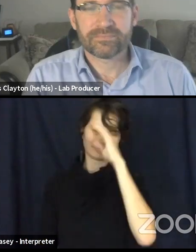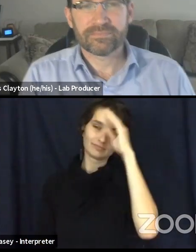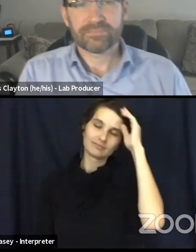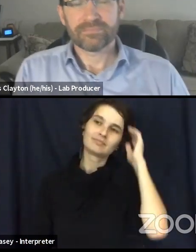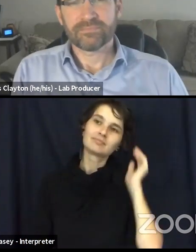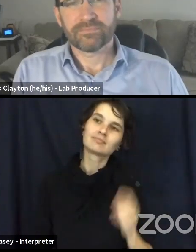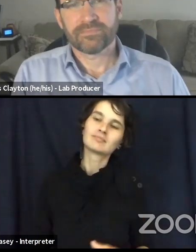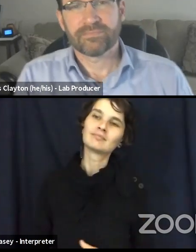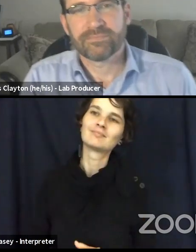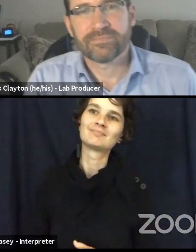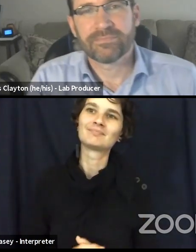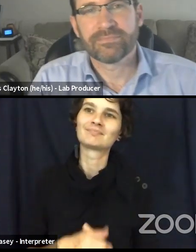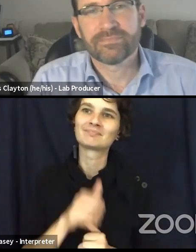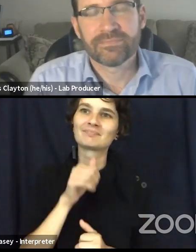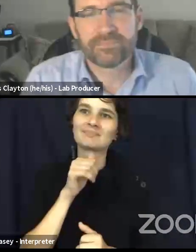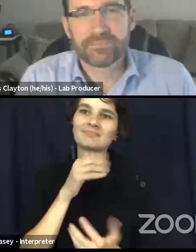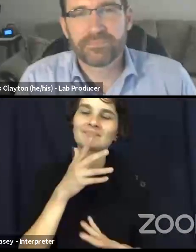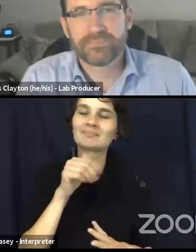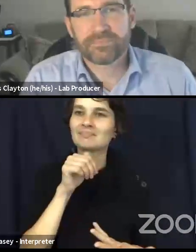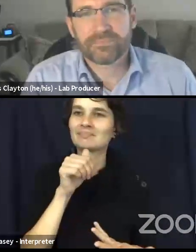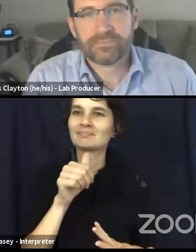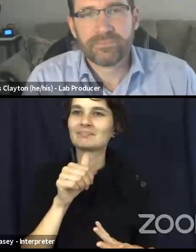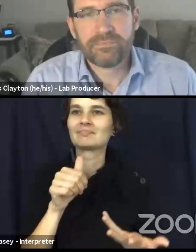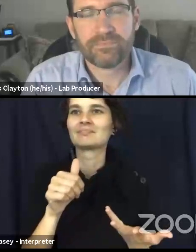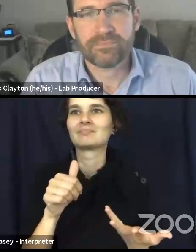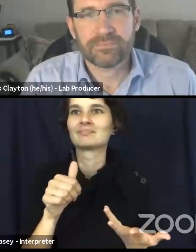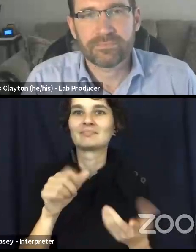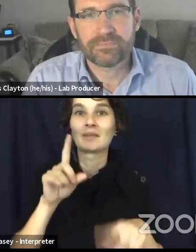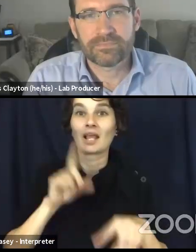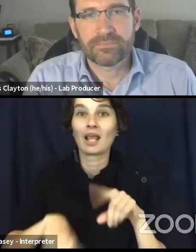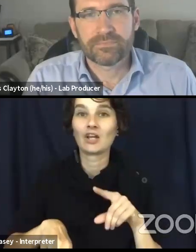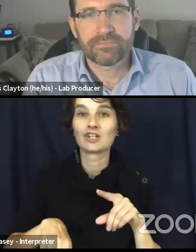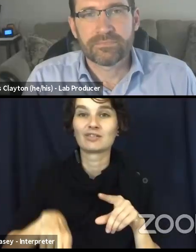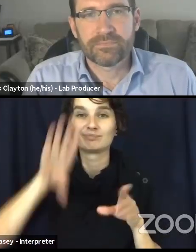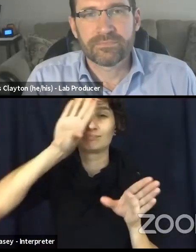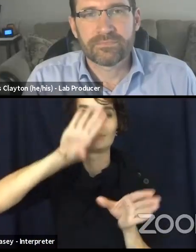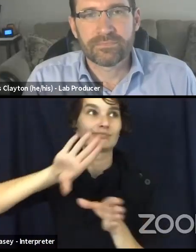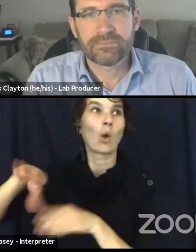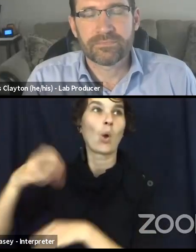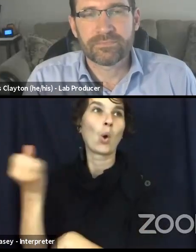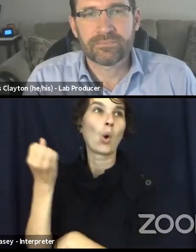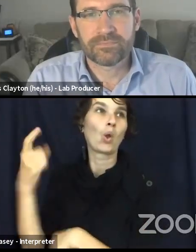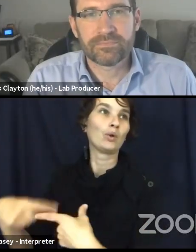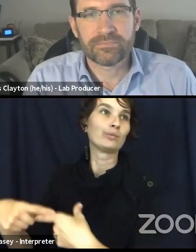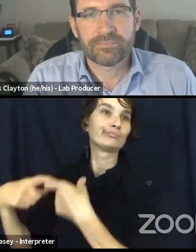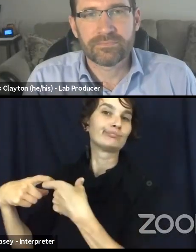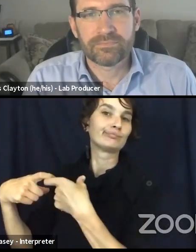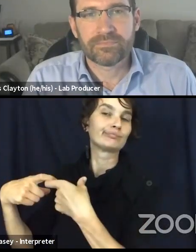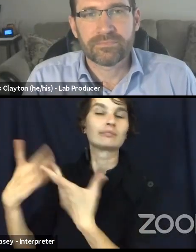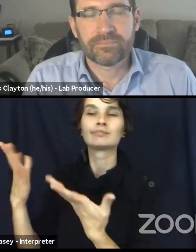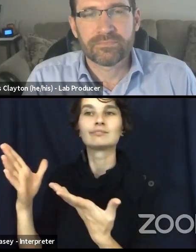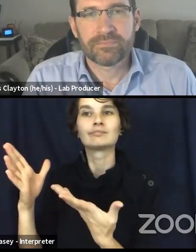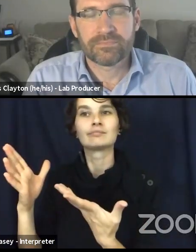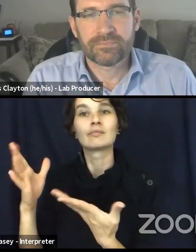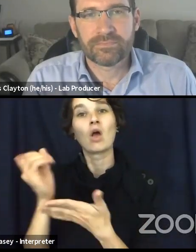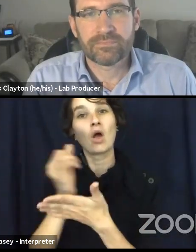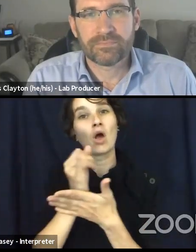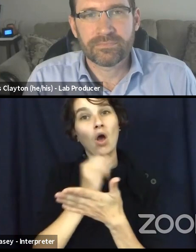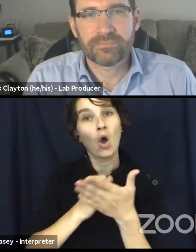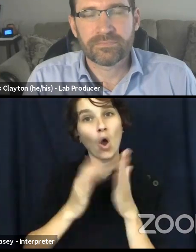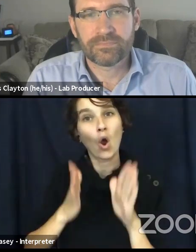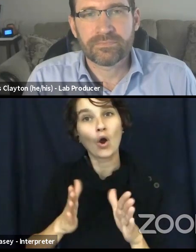That it doesn't really get to just be pushed off to the side and said, hold on to. As an artist, you can have that relationship to your